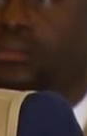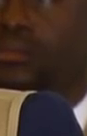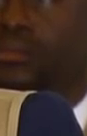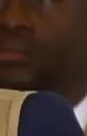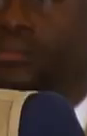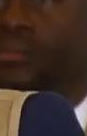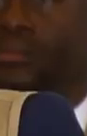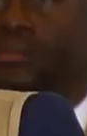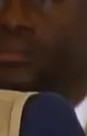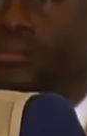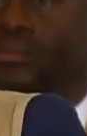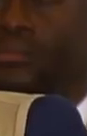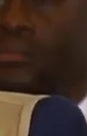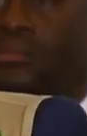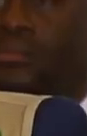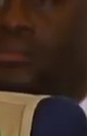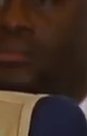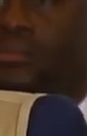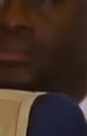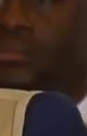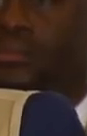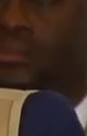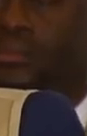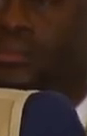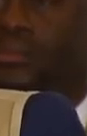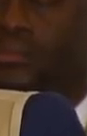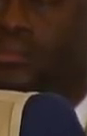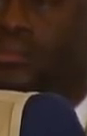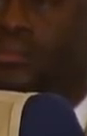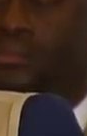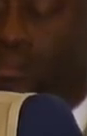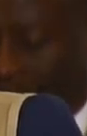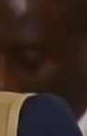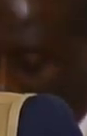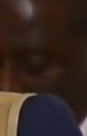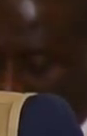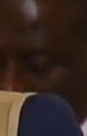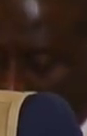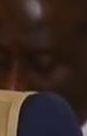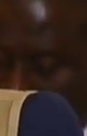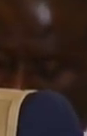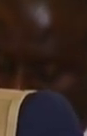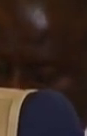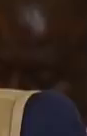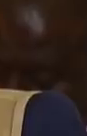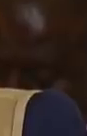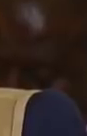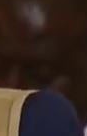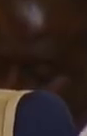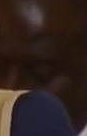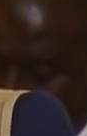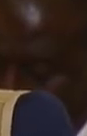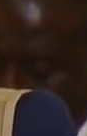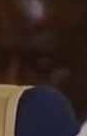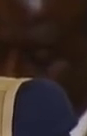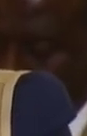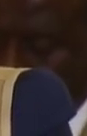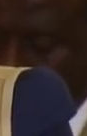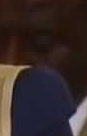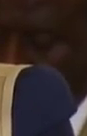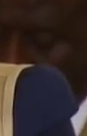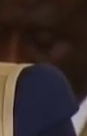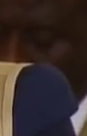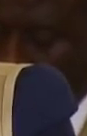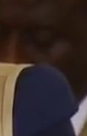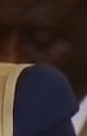to that complaint that has been raised by the political parties. The issue of electronic voting is